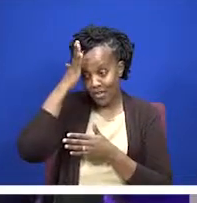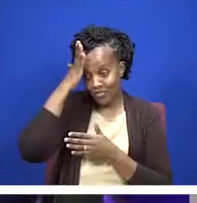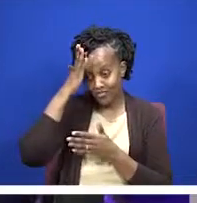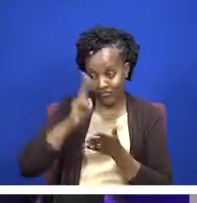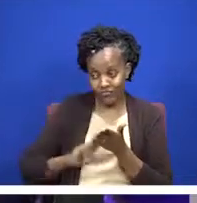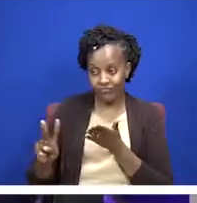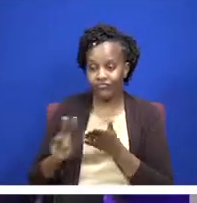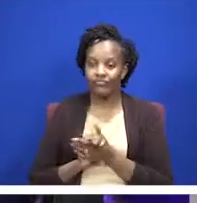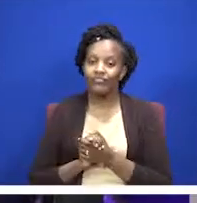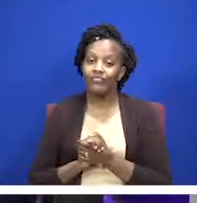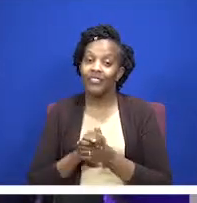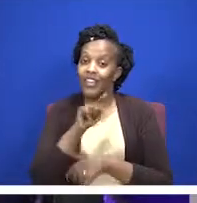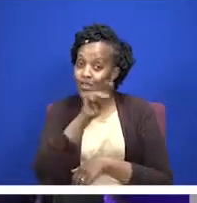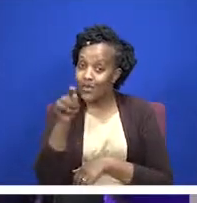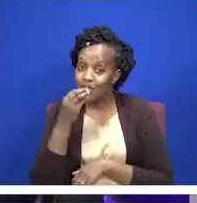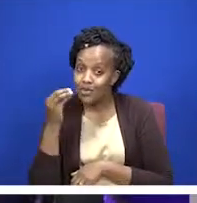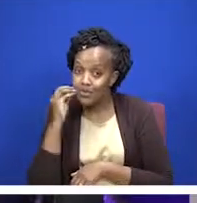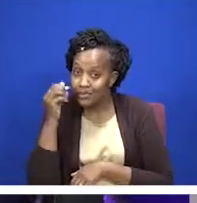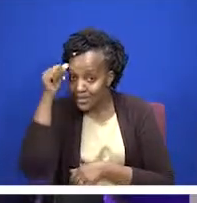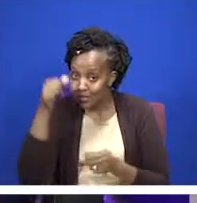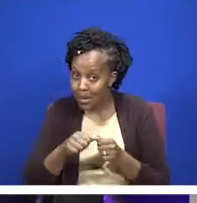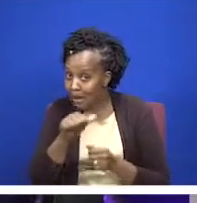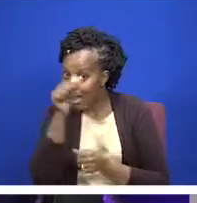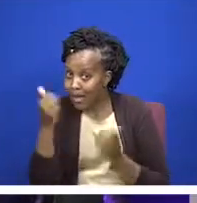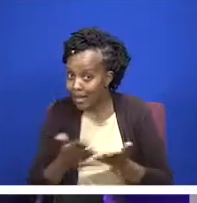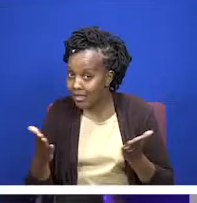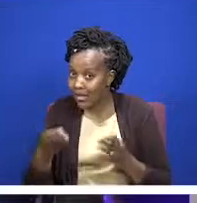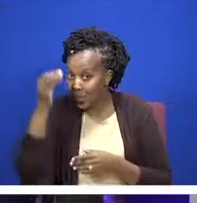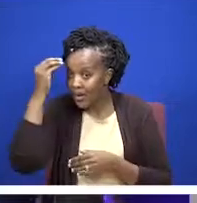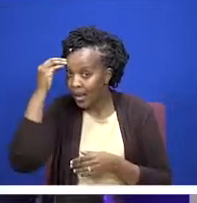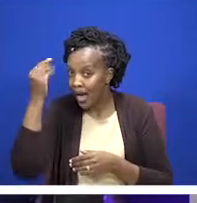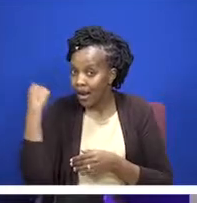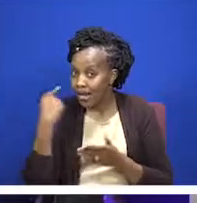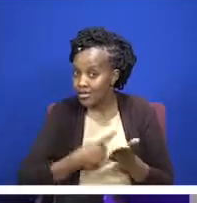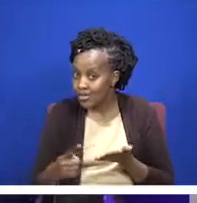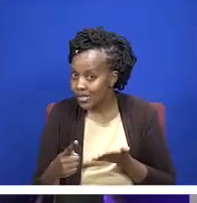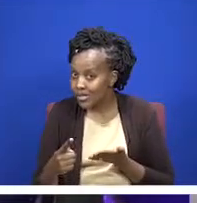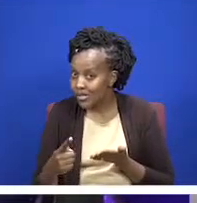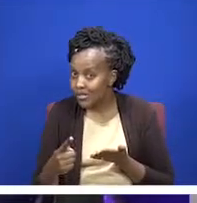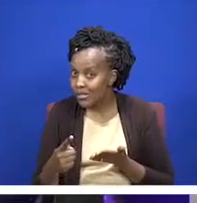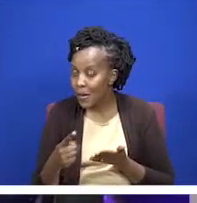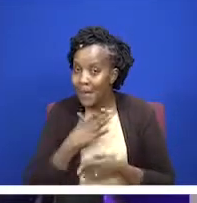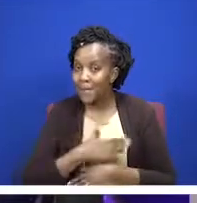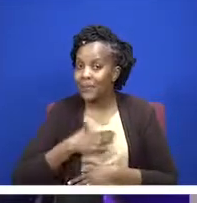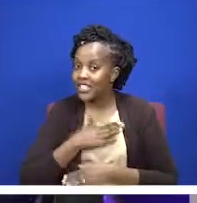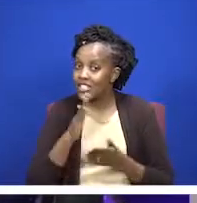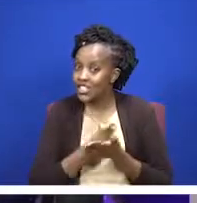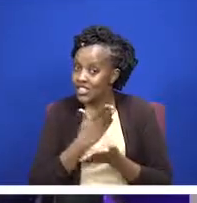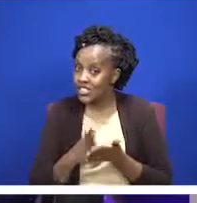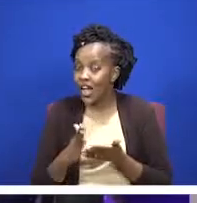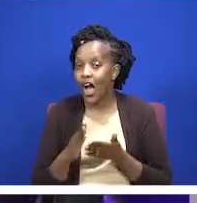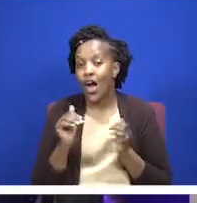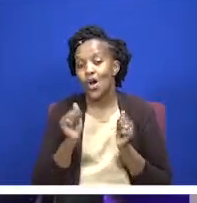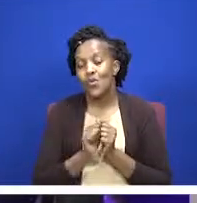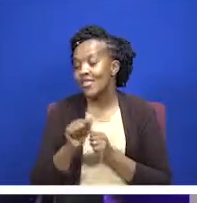you remember anything that we learned about when we are learning about Yahweh? Would you share the memory verse with someone